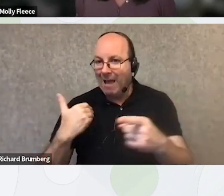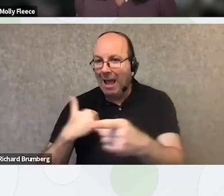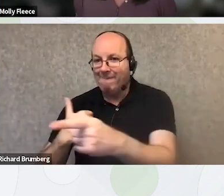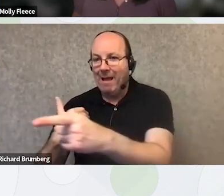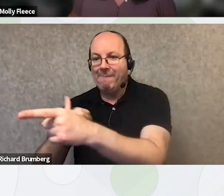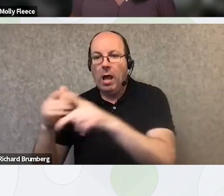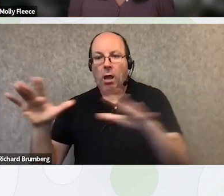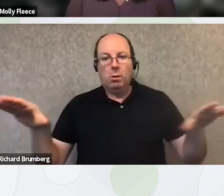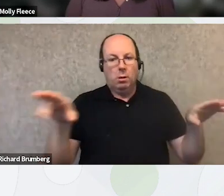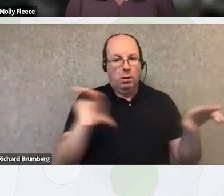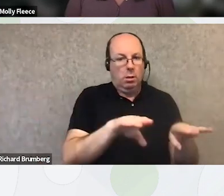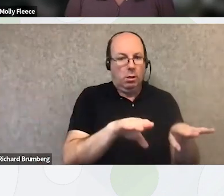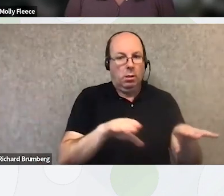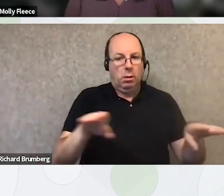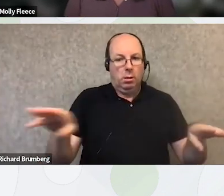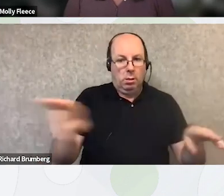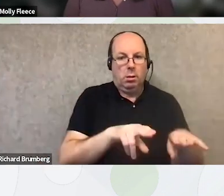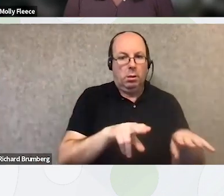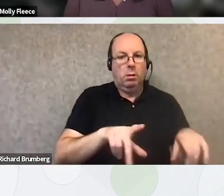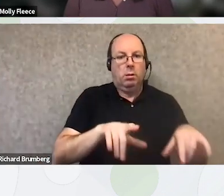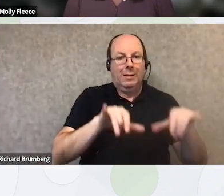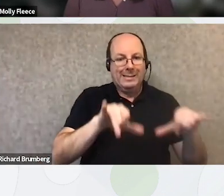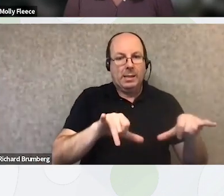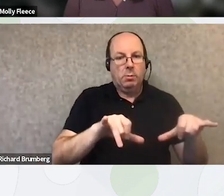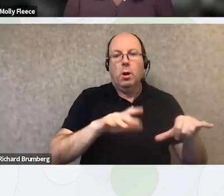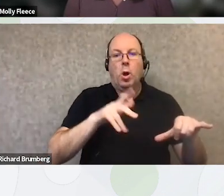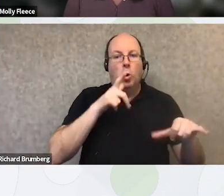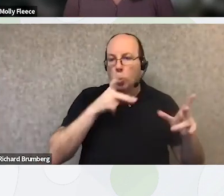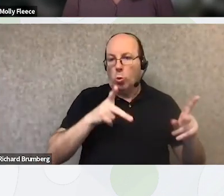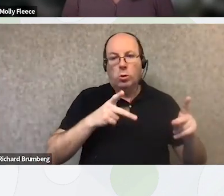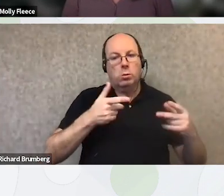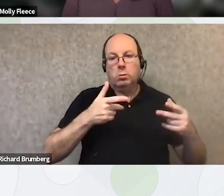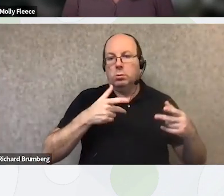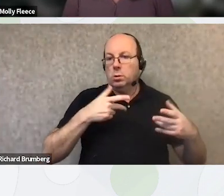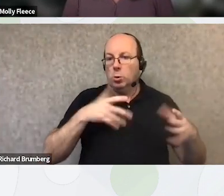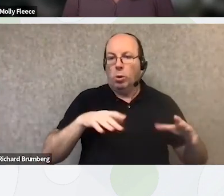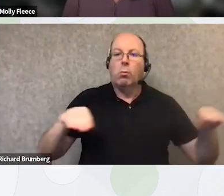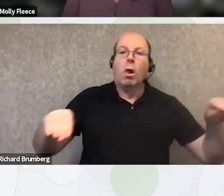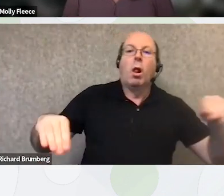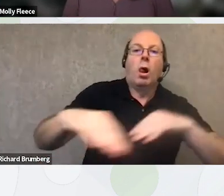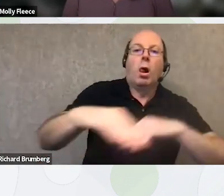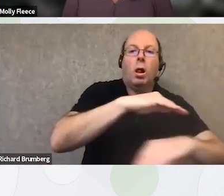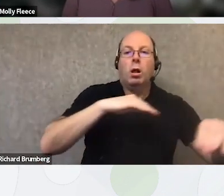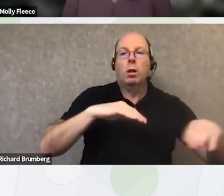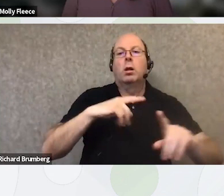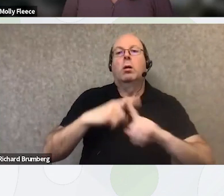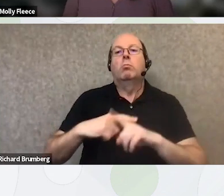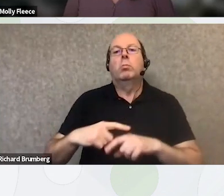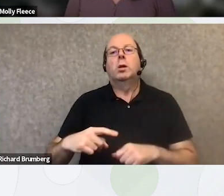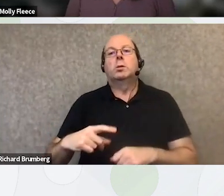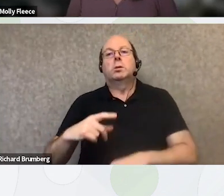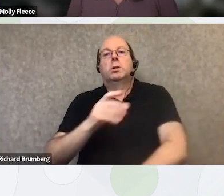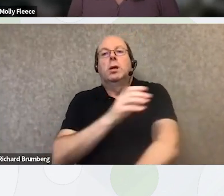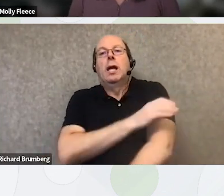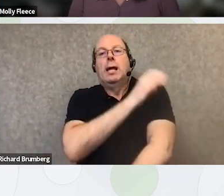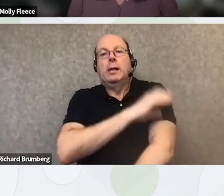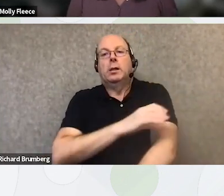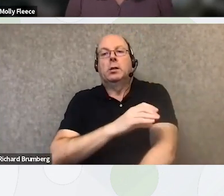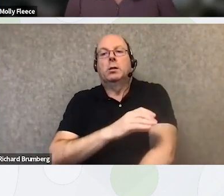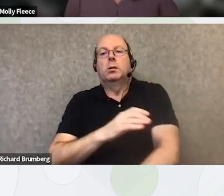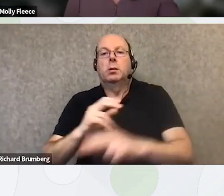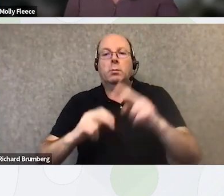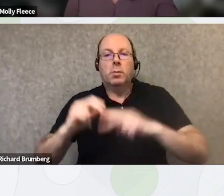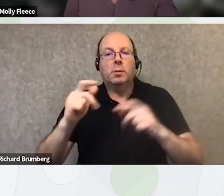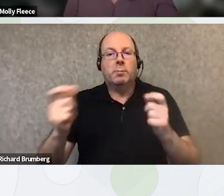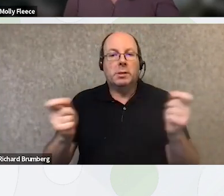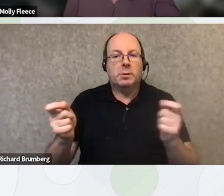virus, and to try not to move them around through the facility. And then clinical management, very important. And I'll talk